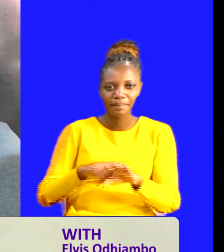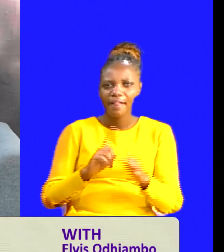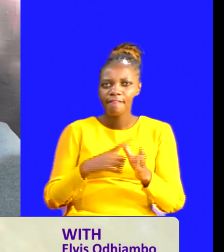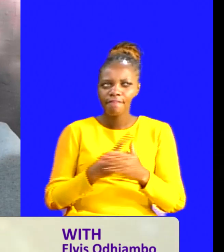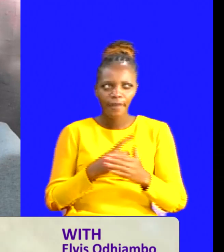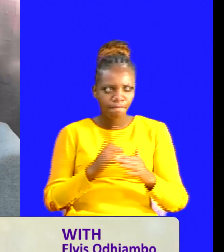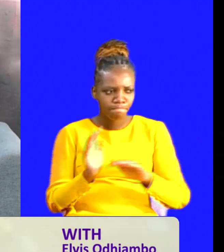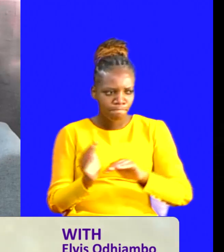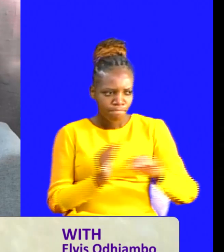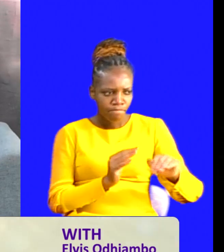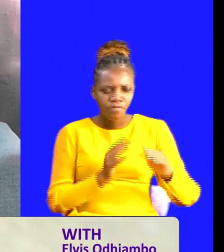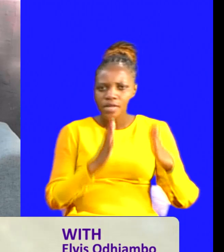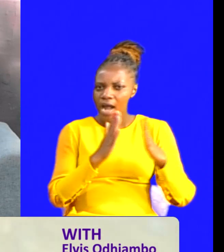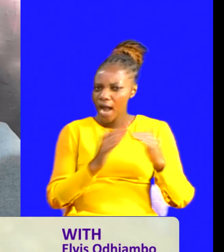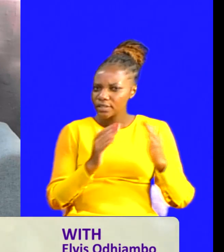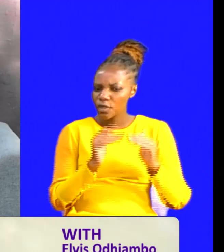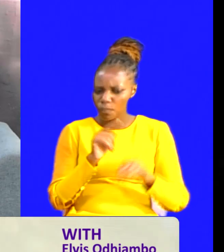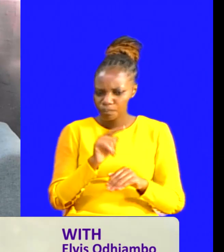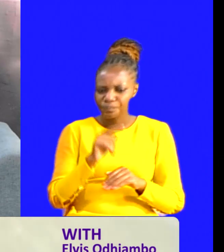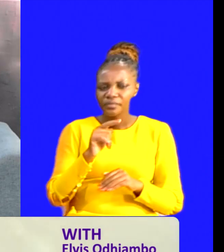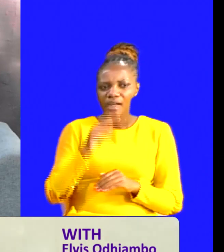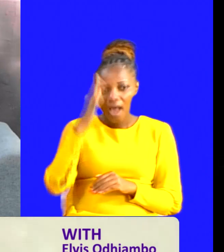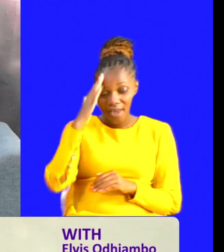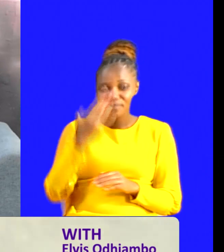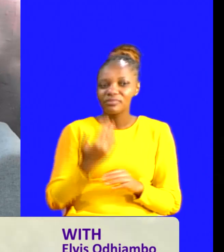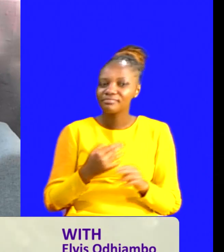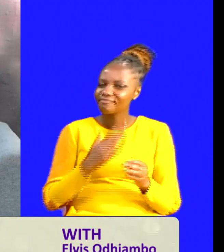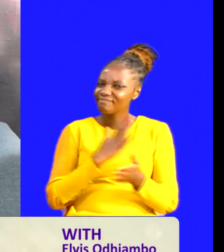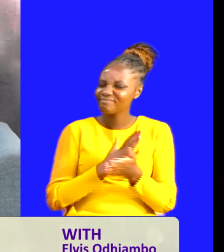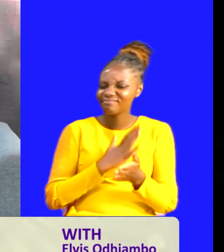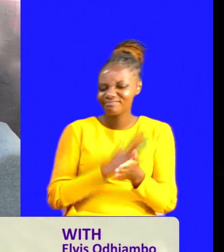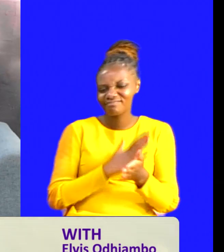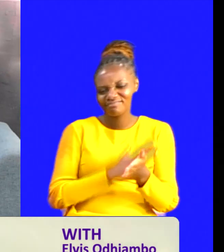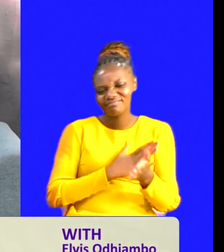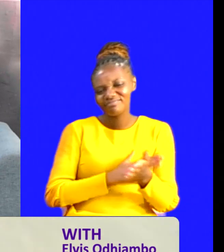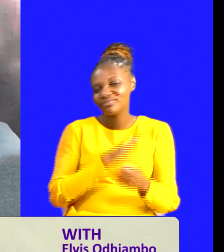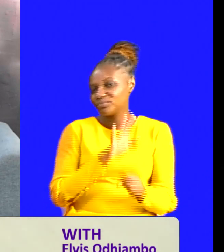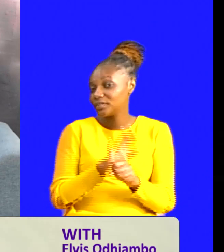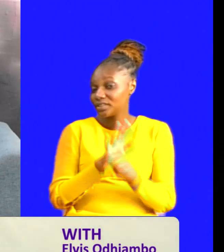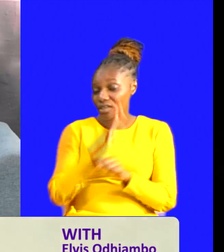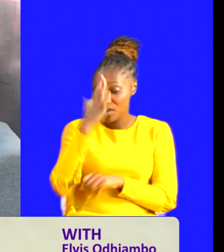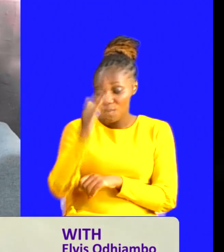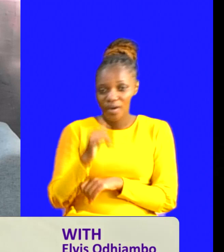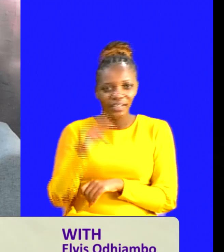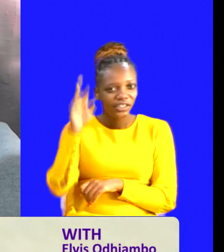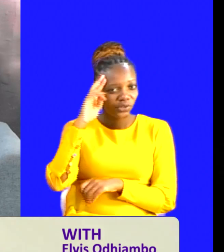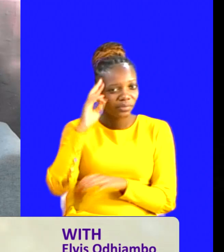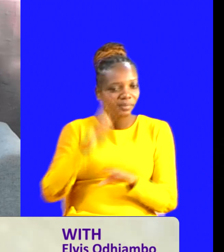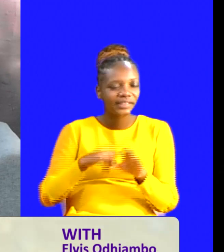Arsenal's side, I believe injuries are not going to cause them problems, because I saw when Declan Rice was taken off at